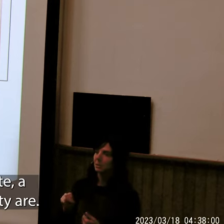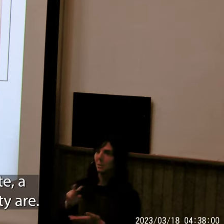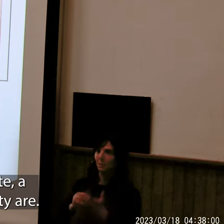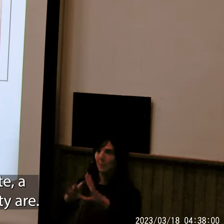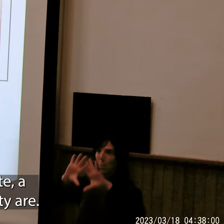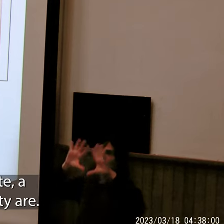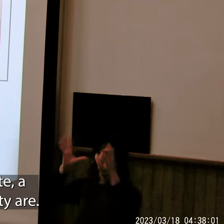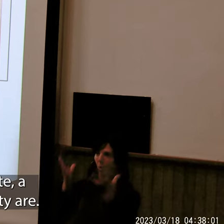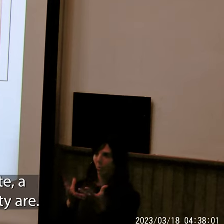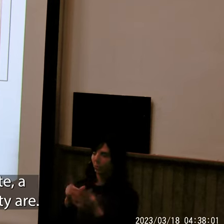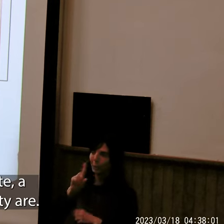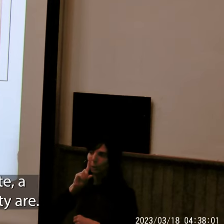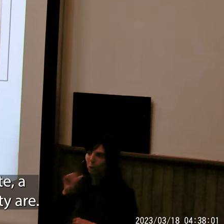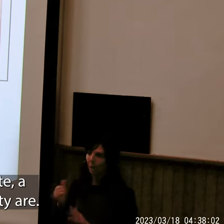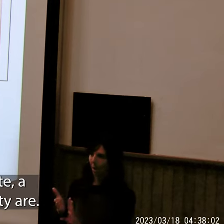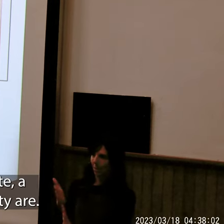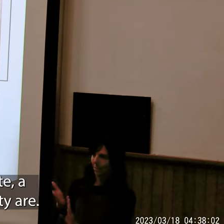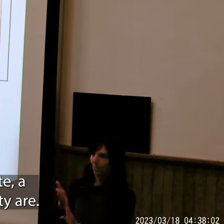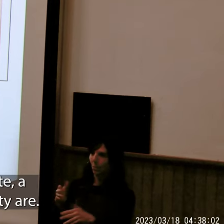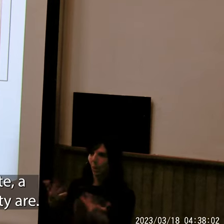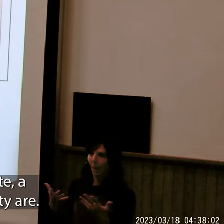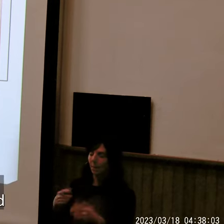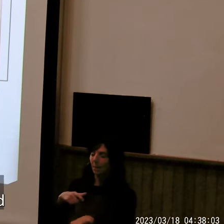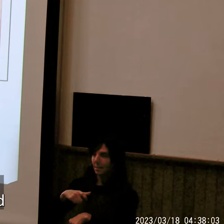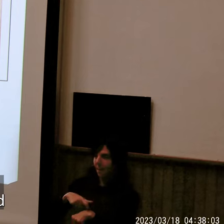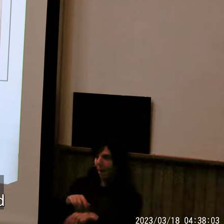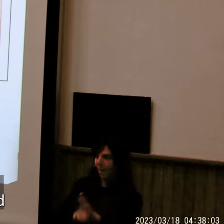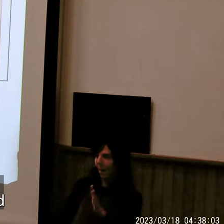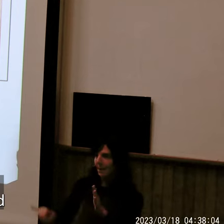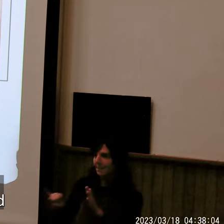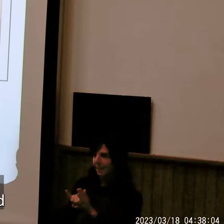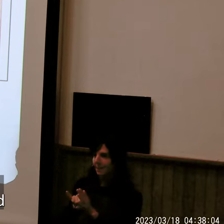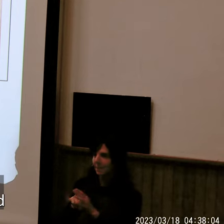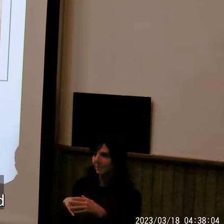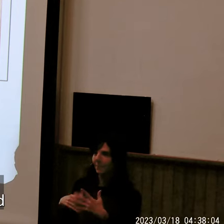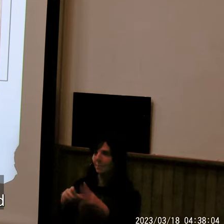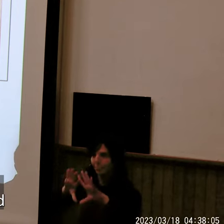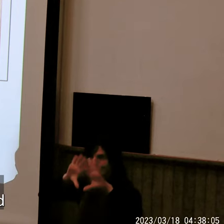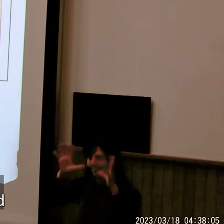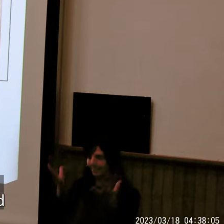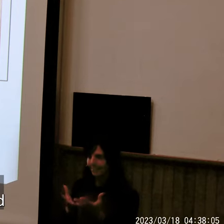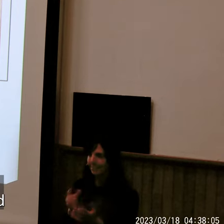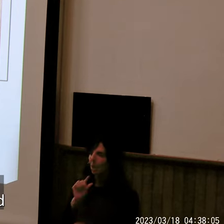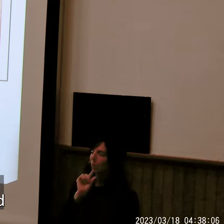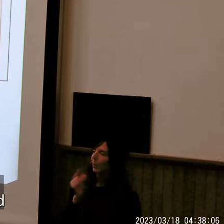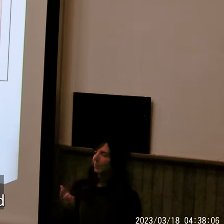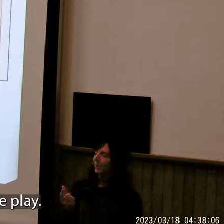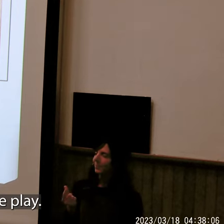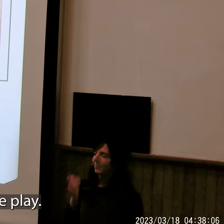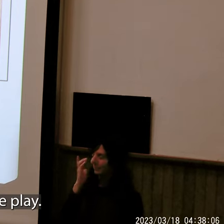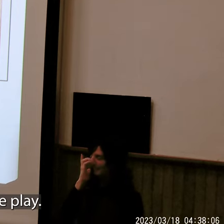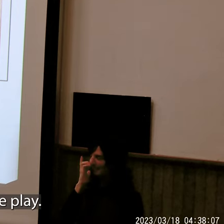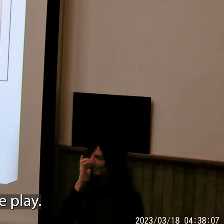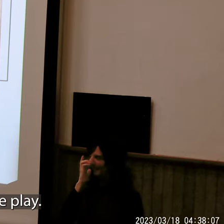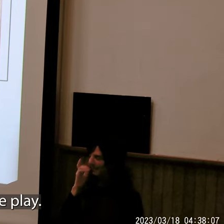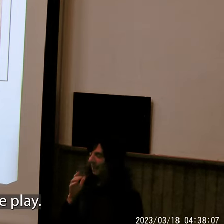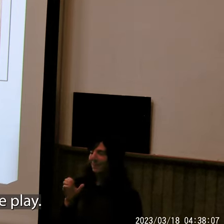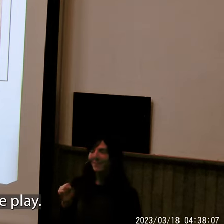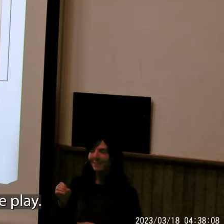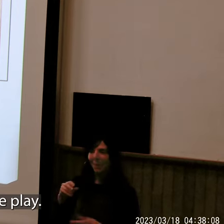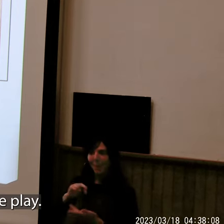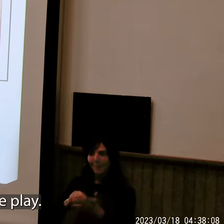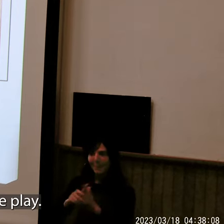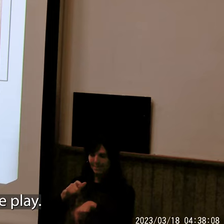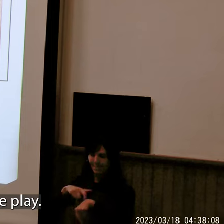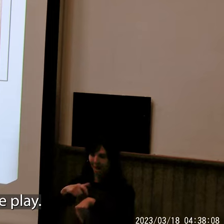might operate, a world in which both time and identity are fundamentally queer, moving simultaneously forward, backward,